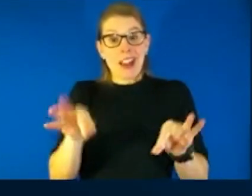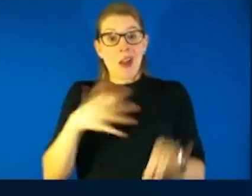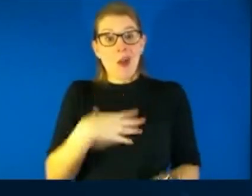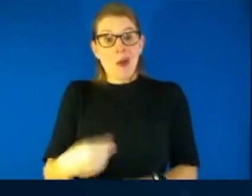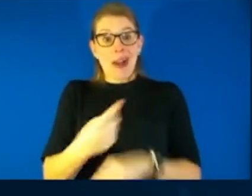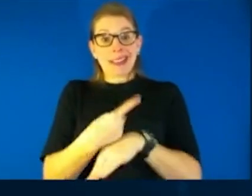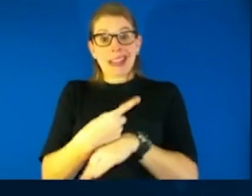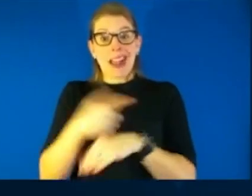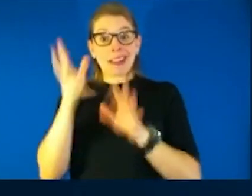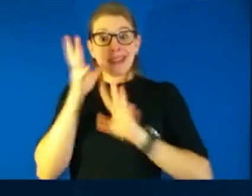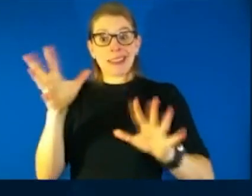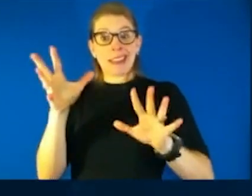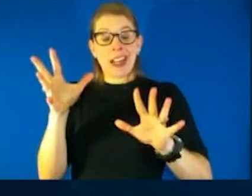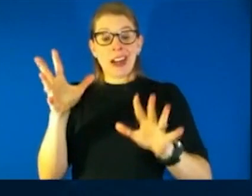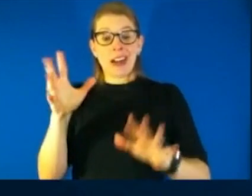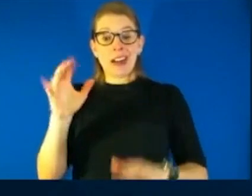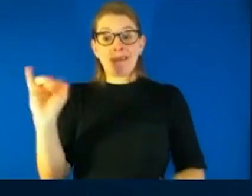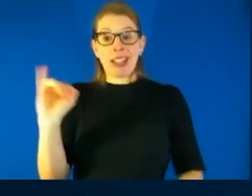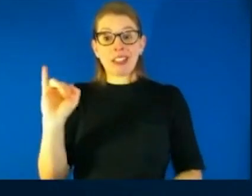infections. Which tissues is it in?